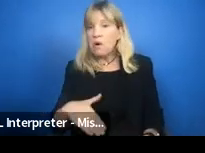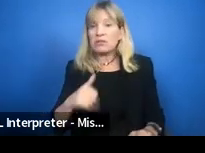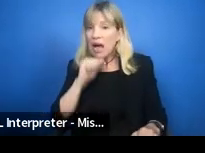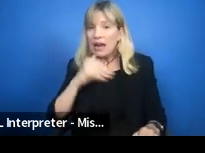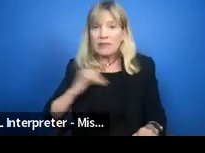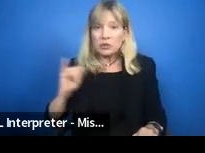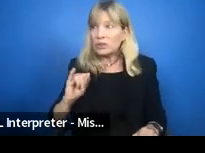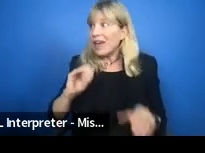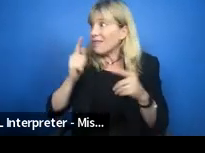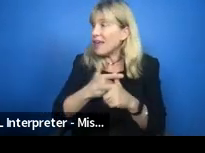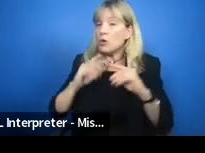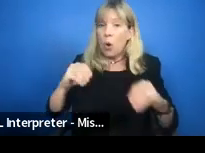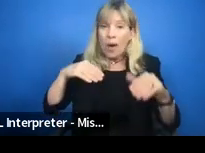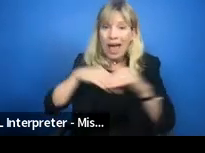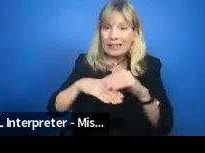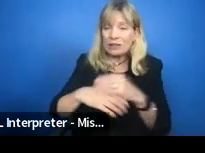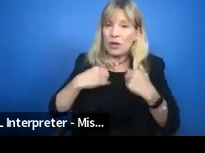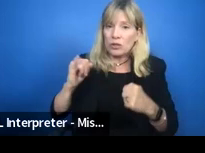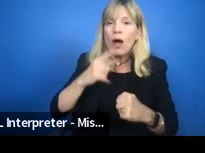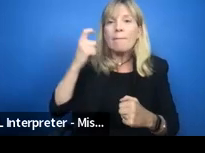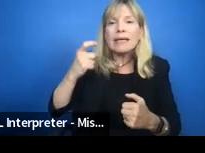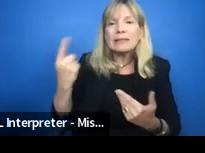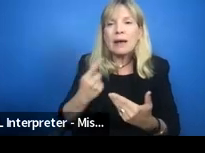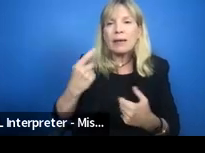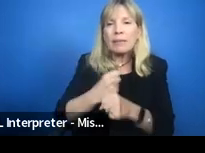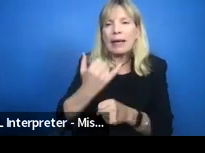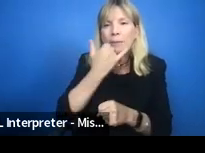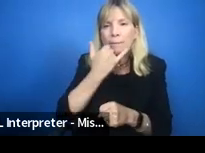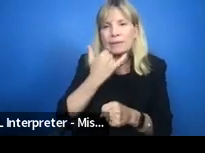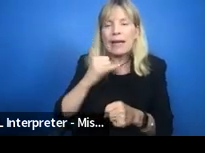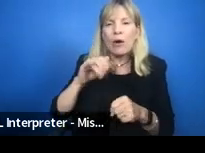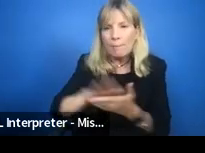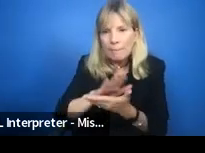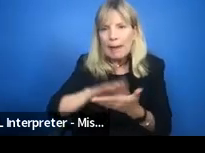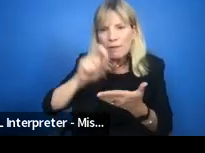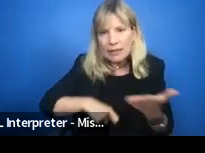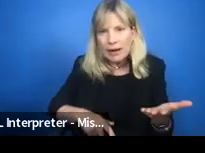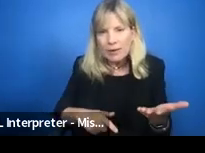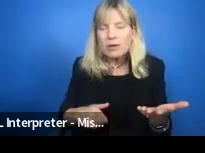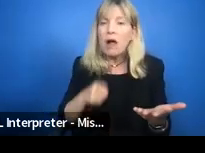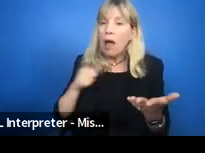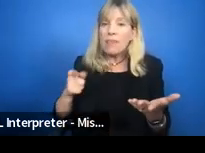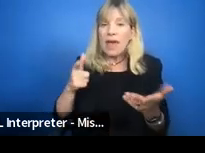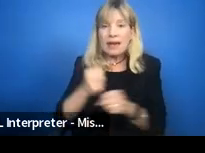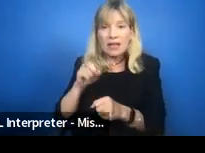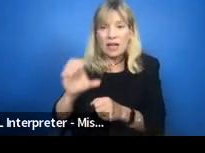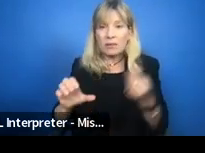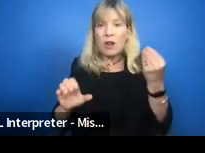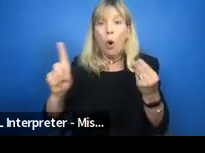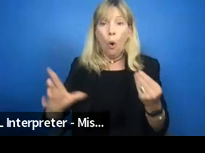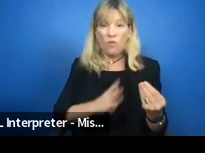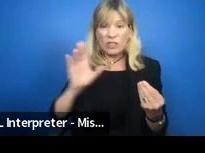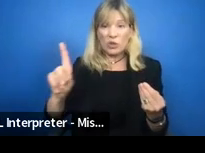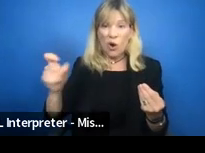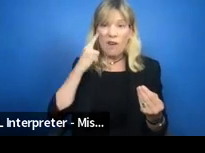without access to healthcare because of a paperwork mistake? They received this document, an official government